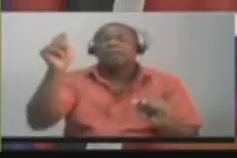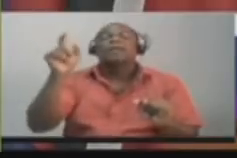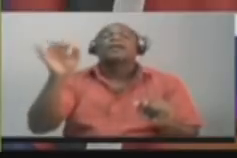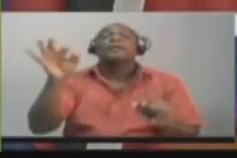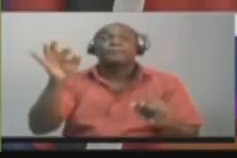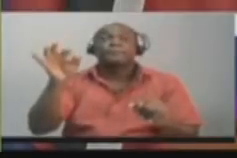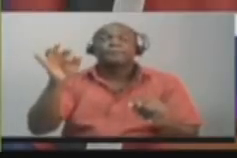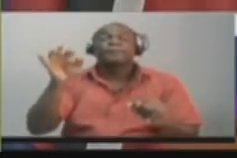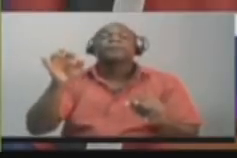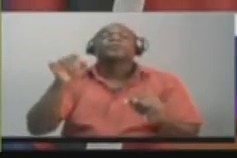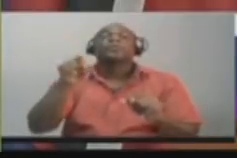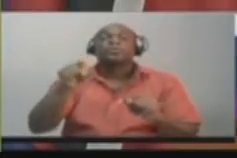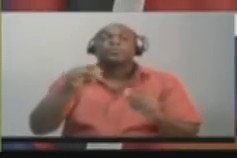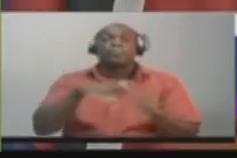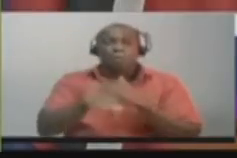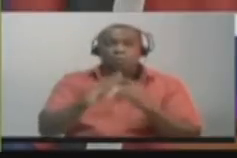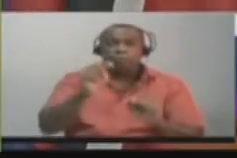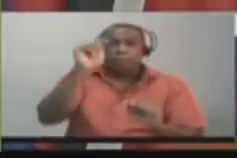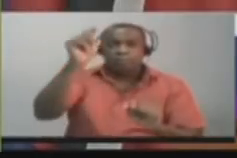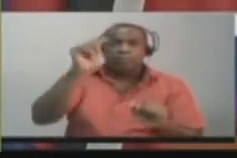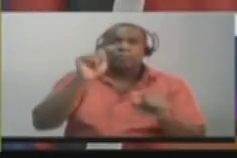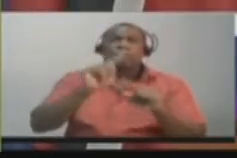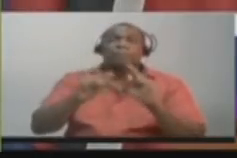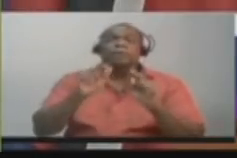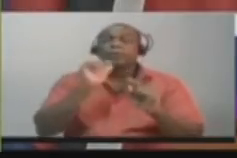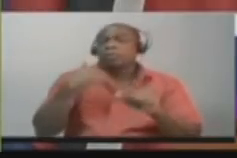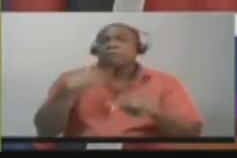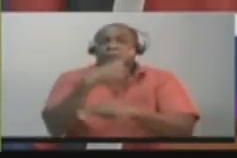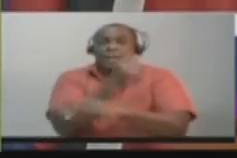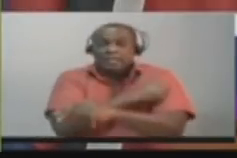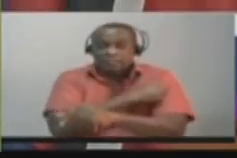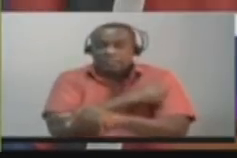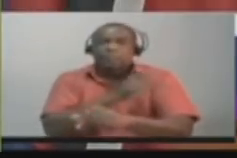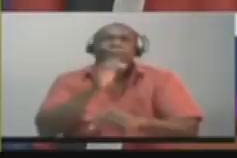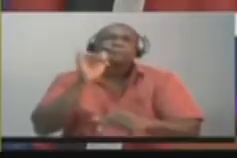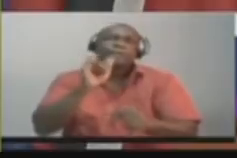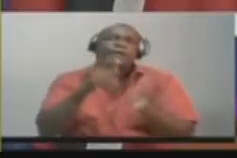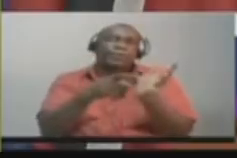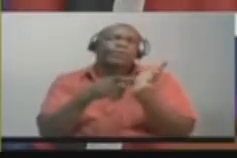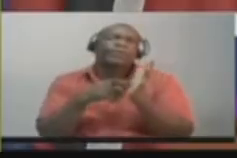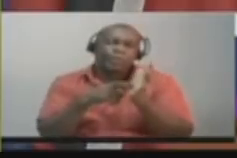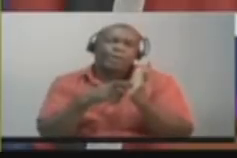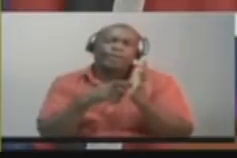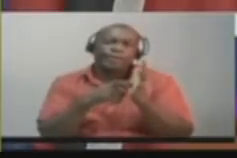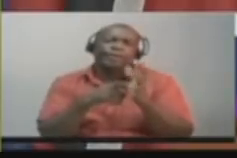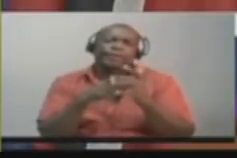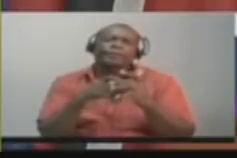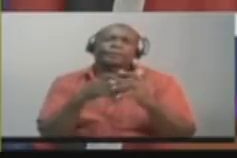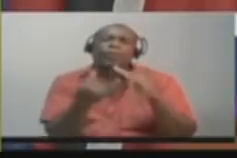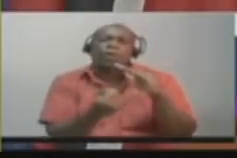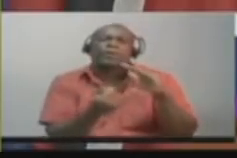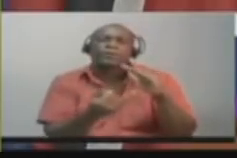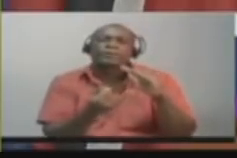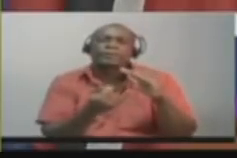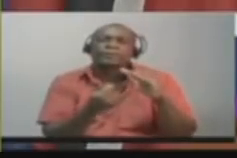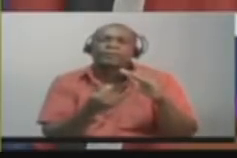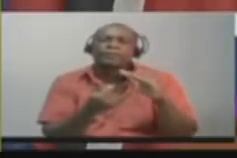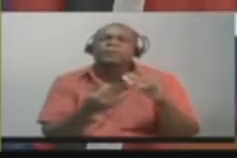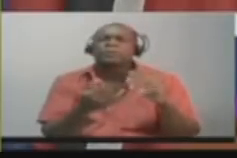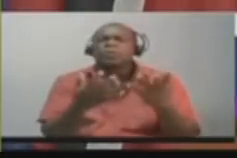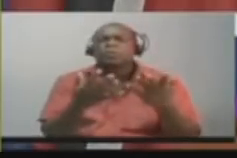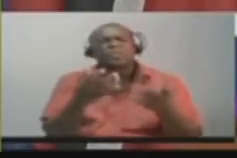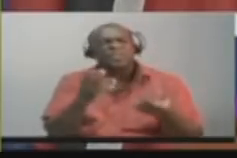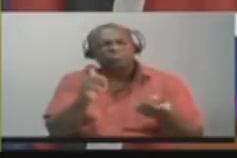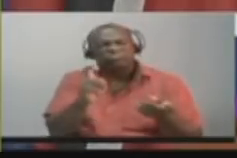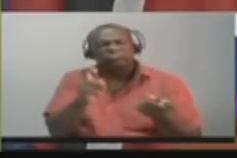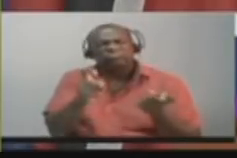quarantine. So, again, the system didn't have that information for children who may have been vaccinated. So it's being tweaked as it go along. We haven't